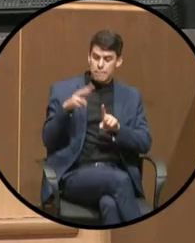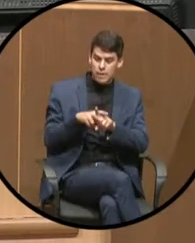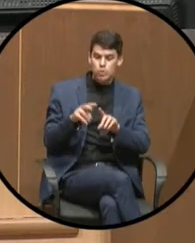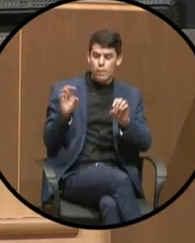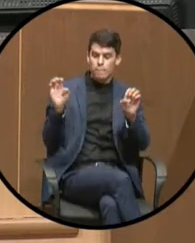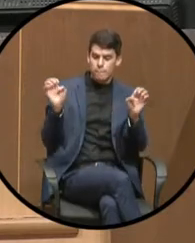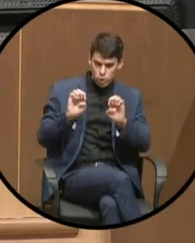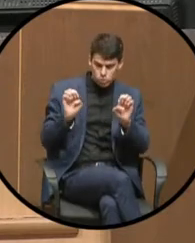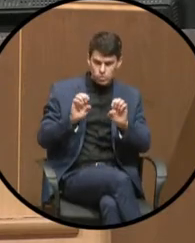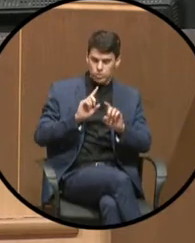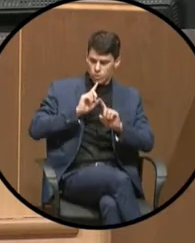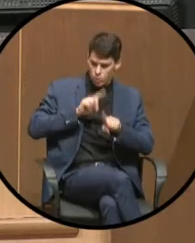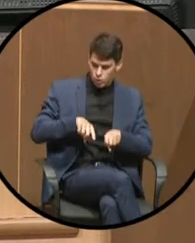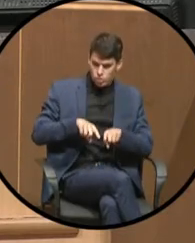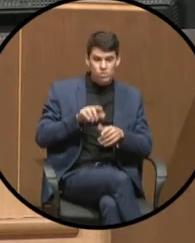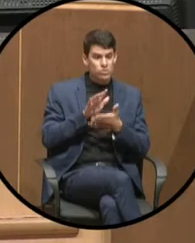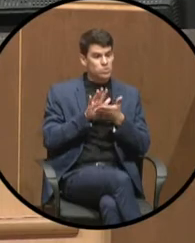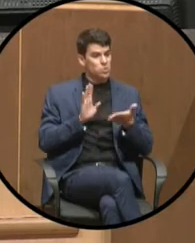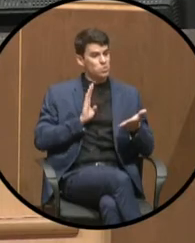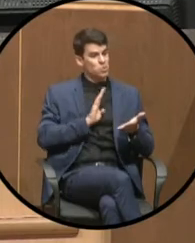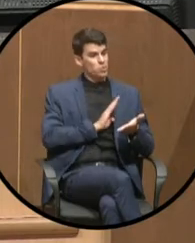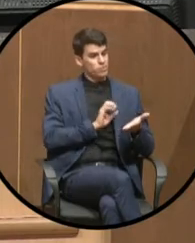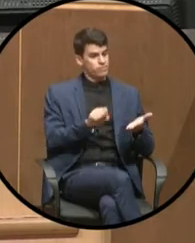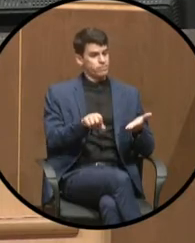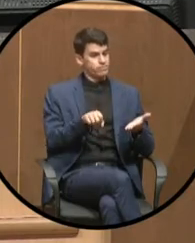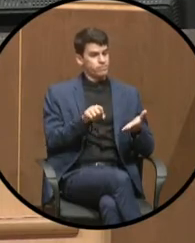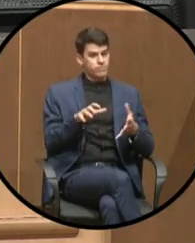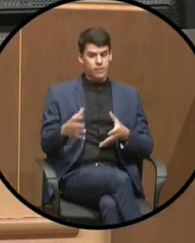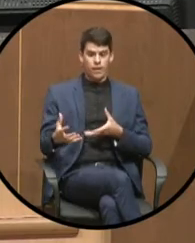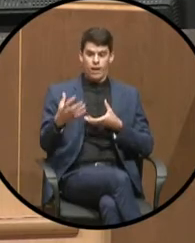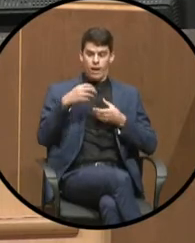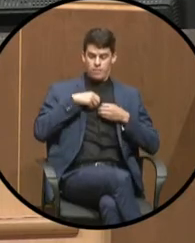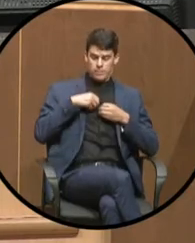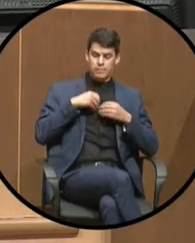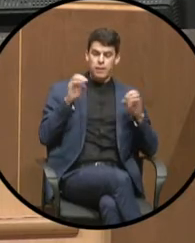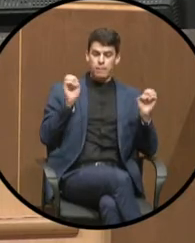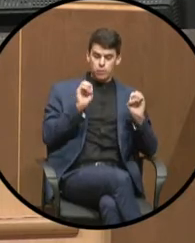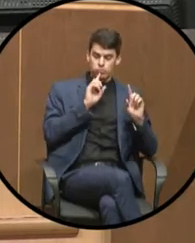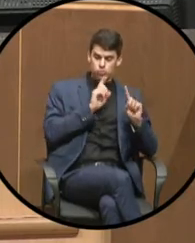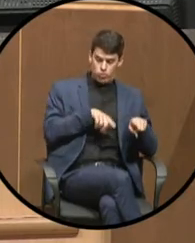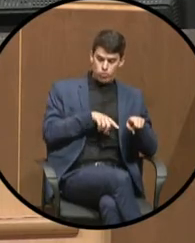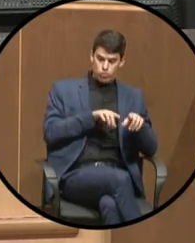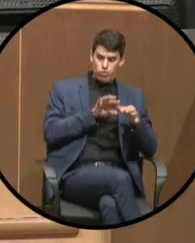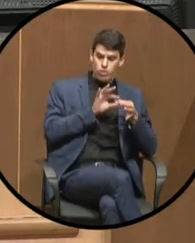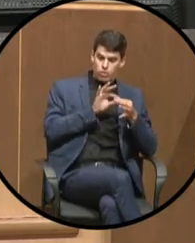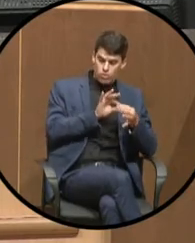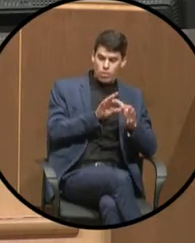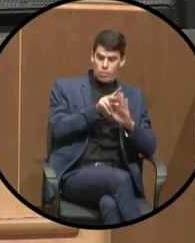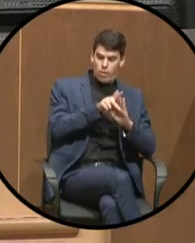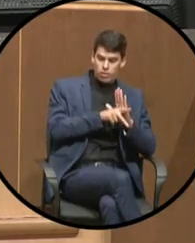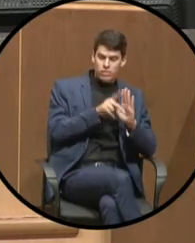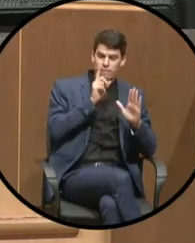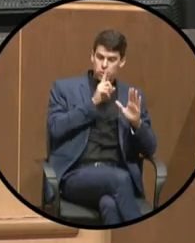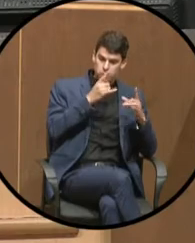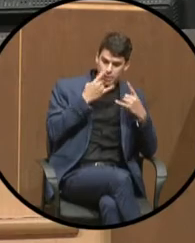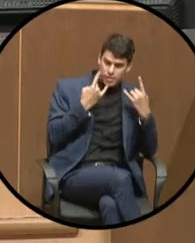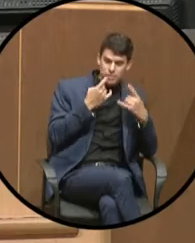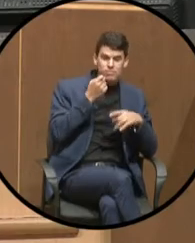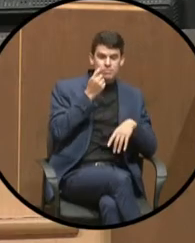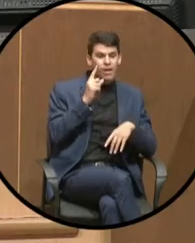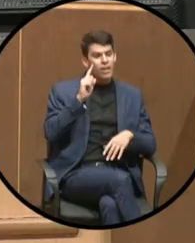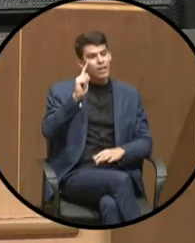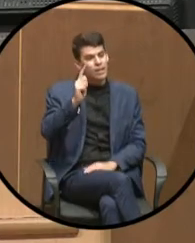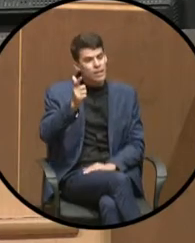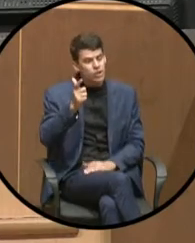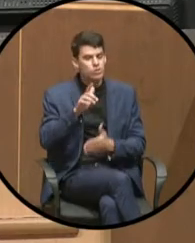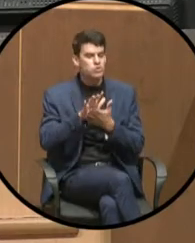emergency orders. The school board did, in fact, initially adopt an emergency order regarding the policy of masks. But later,